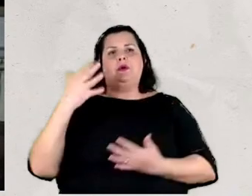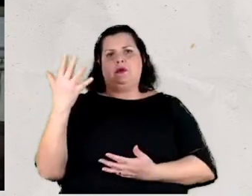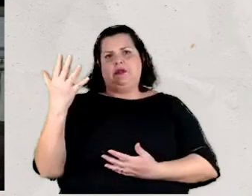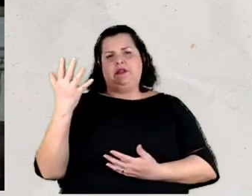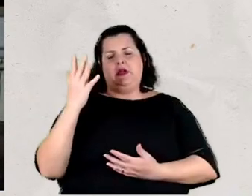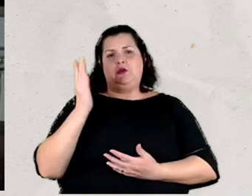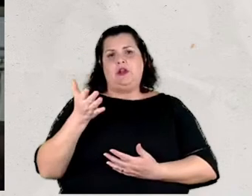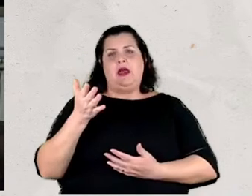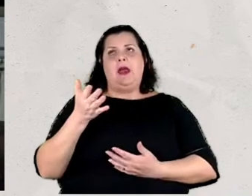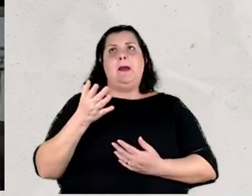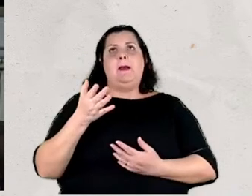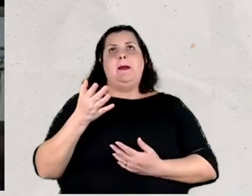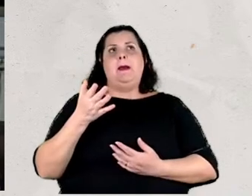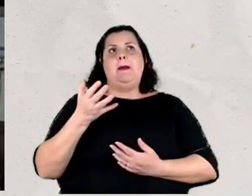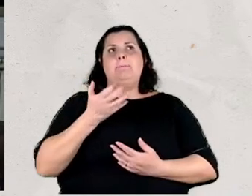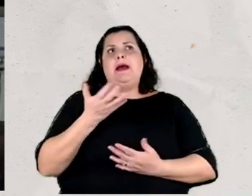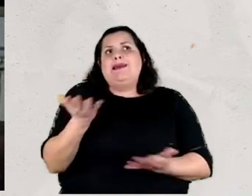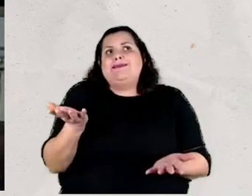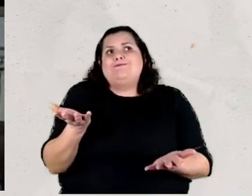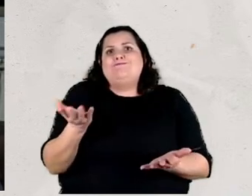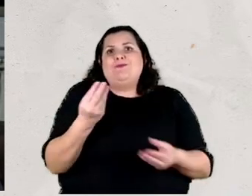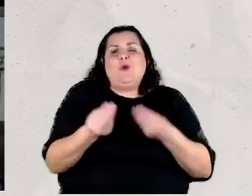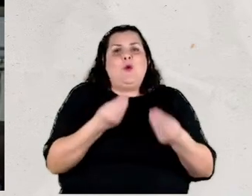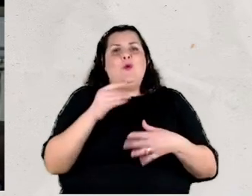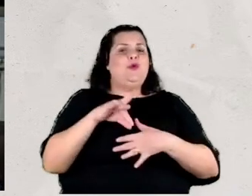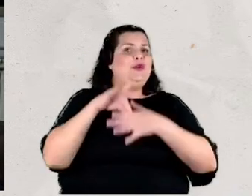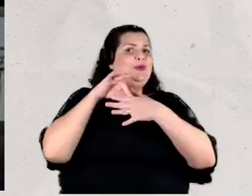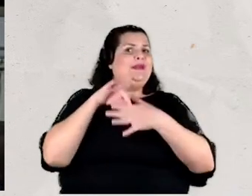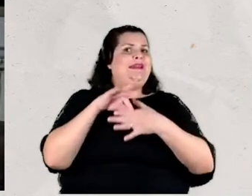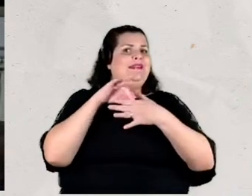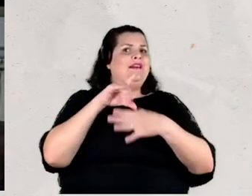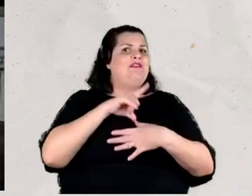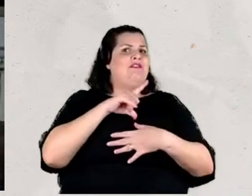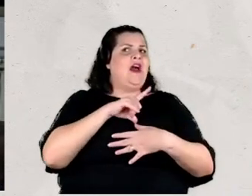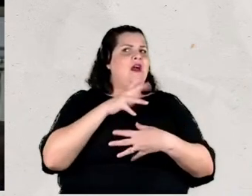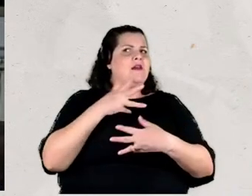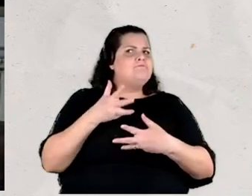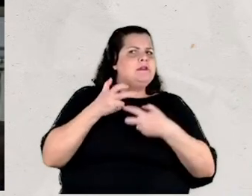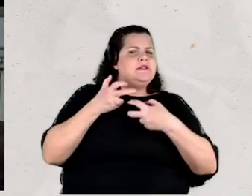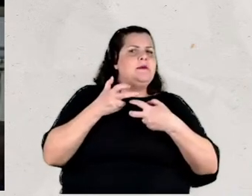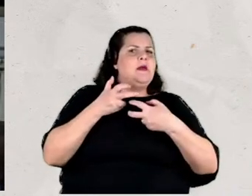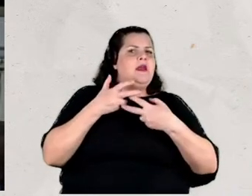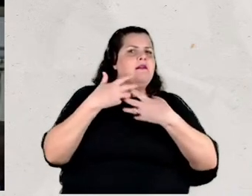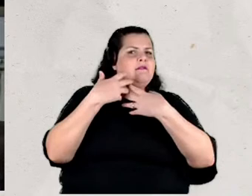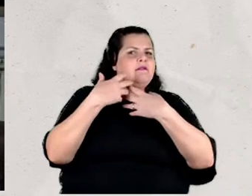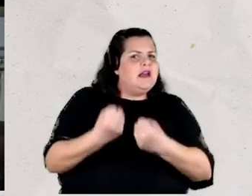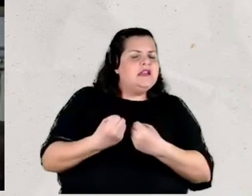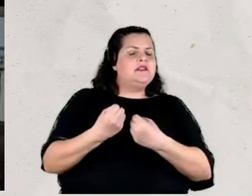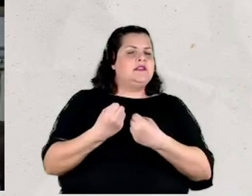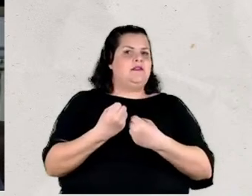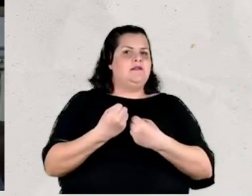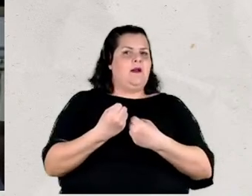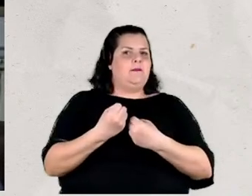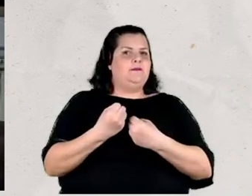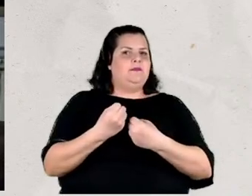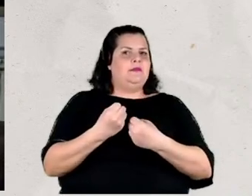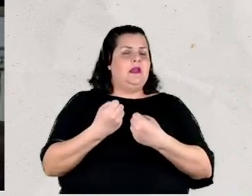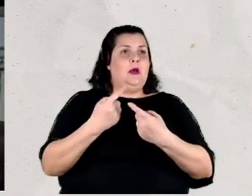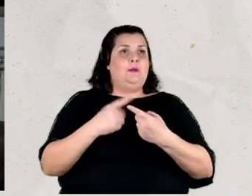no. And the leadership is reacting in the same way now to the Abraham Accords, rather